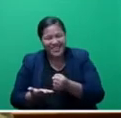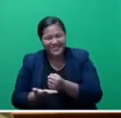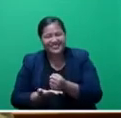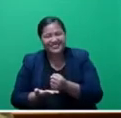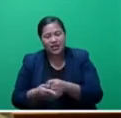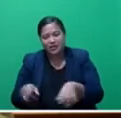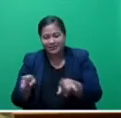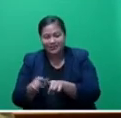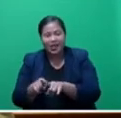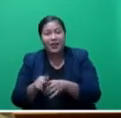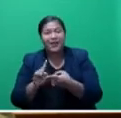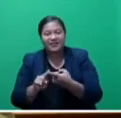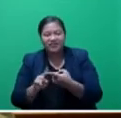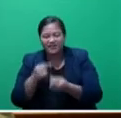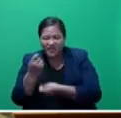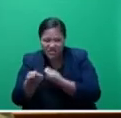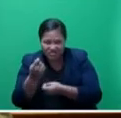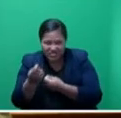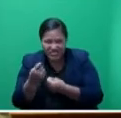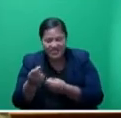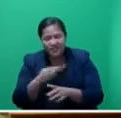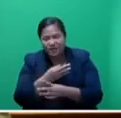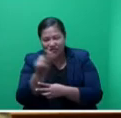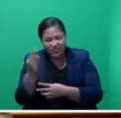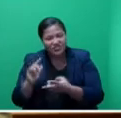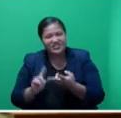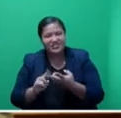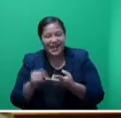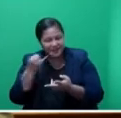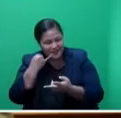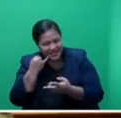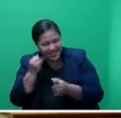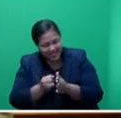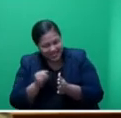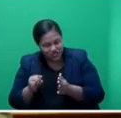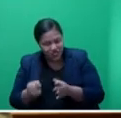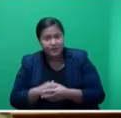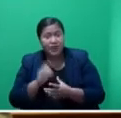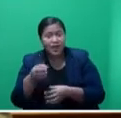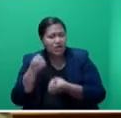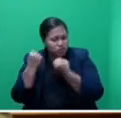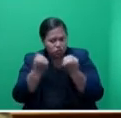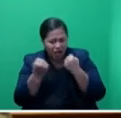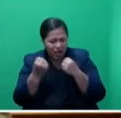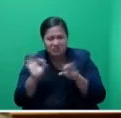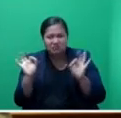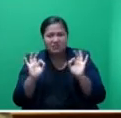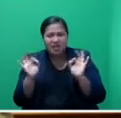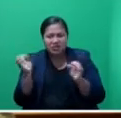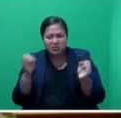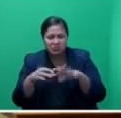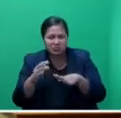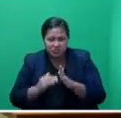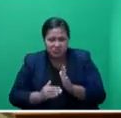fisheries, forestry, copra, and the meat industries. While sugar industry reforms without an input from its key